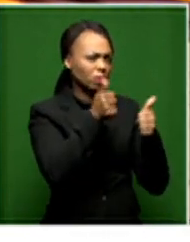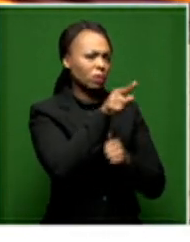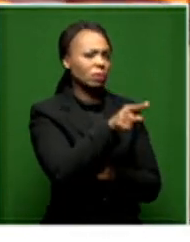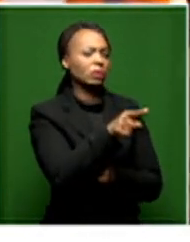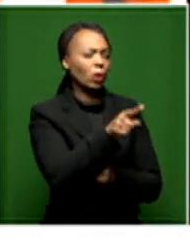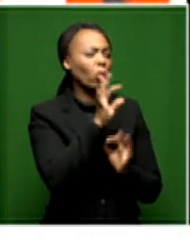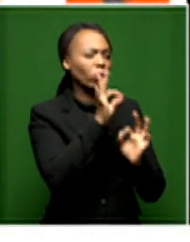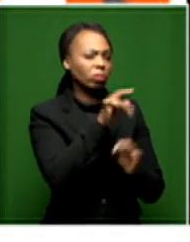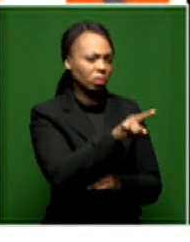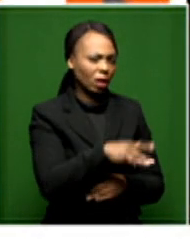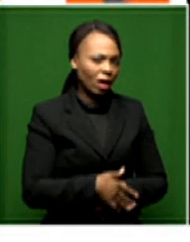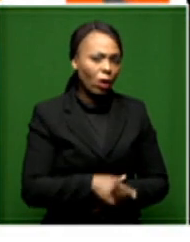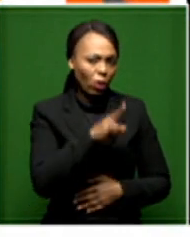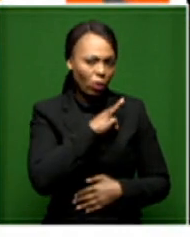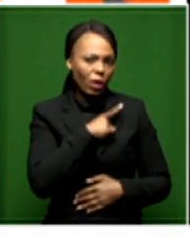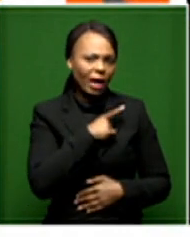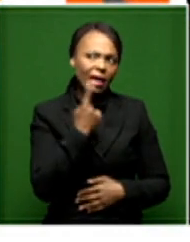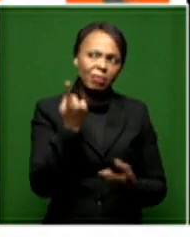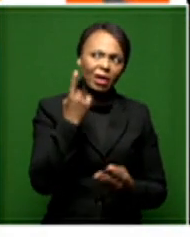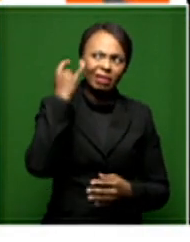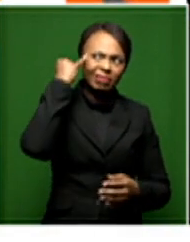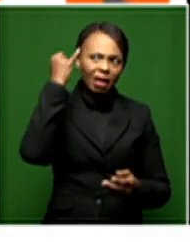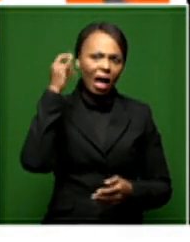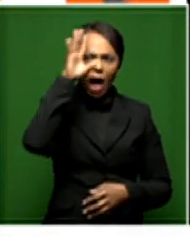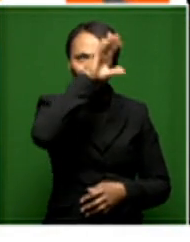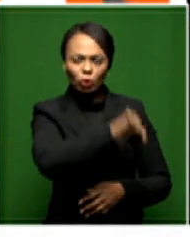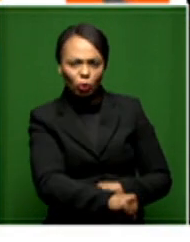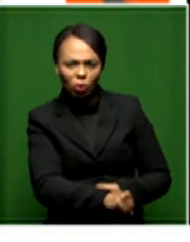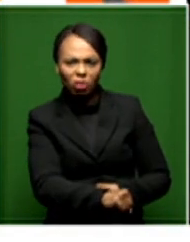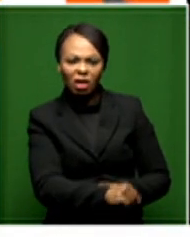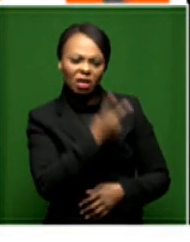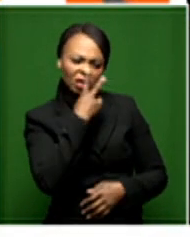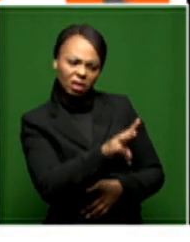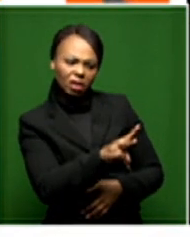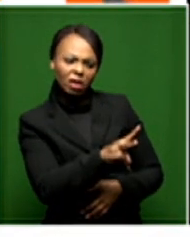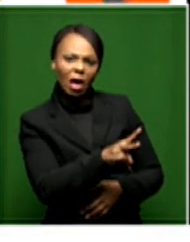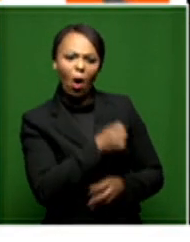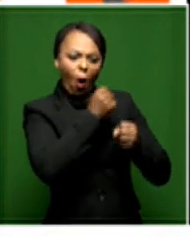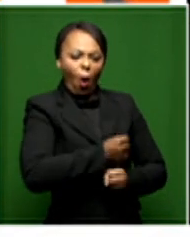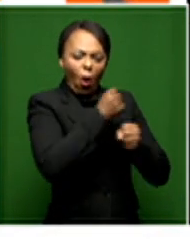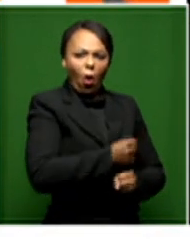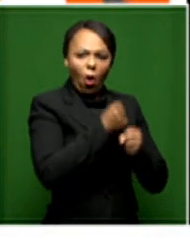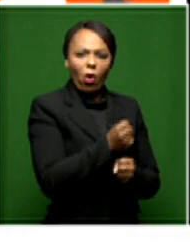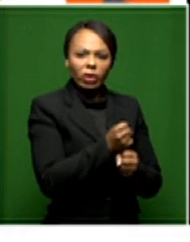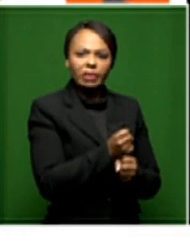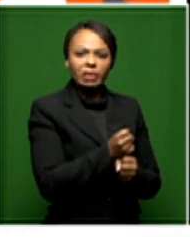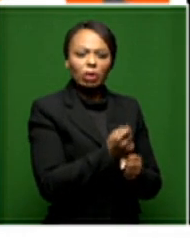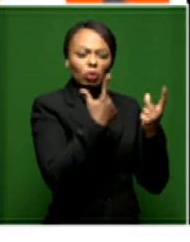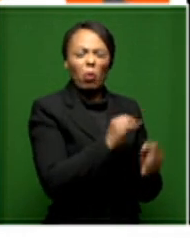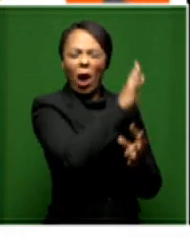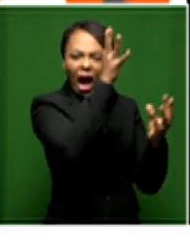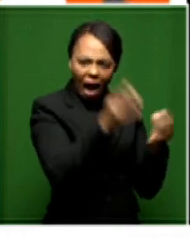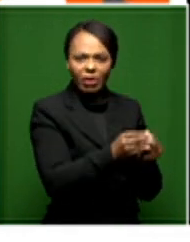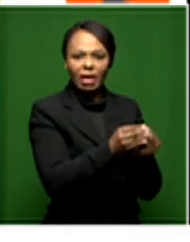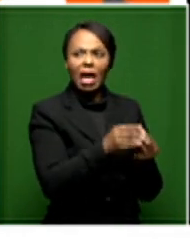take their own idea. They watch the sport and they see the horse doing everything. And they think that